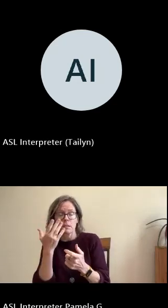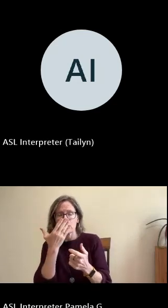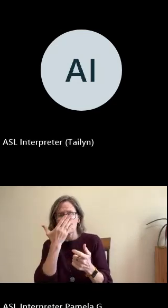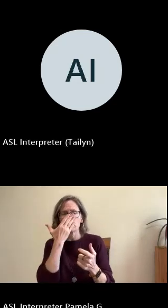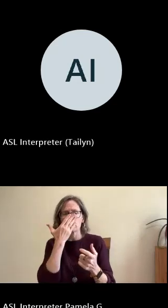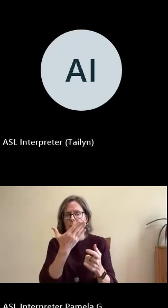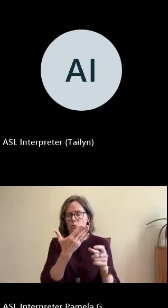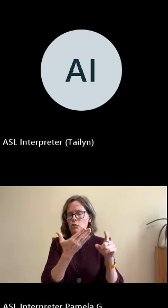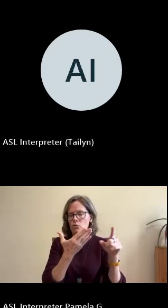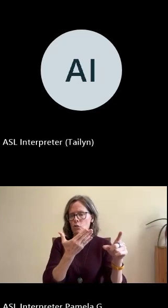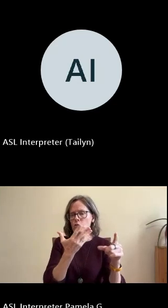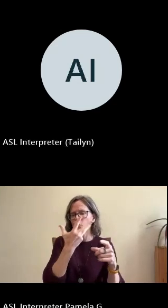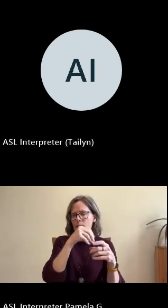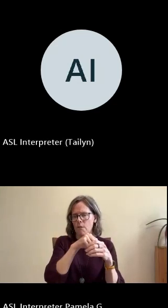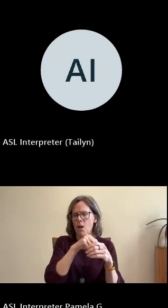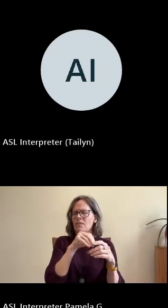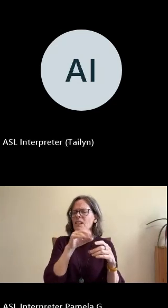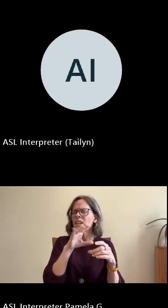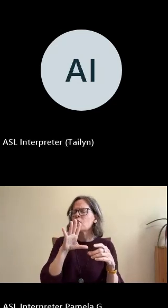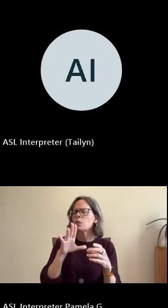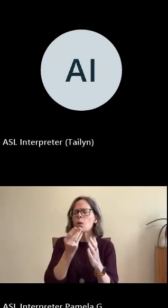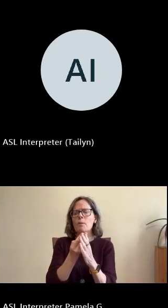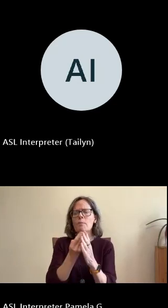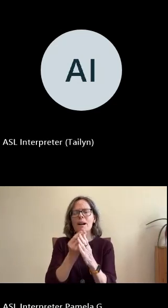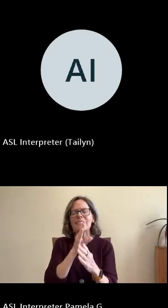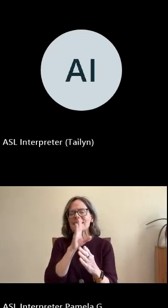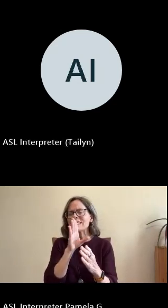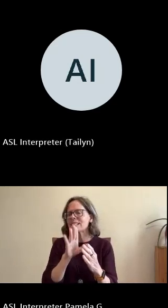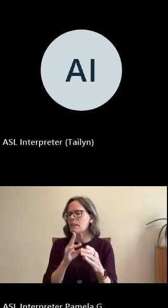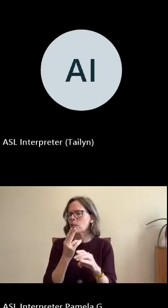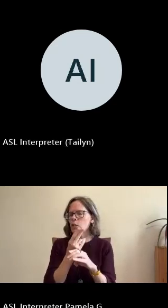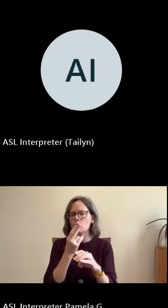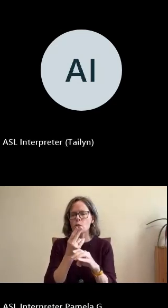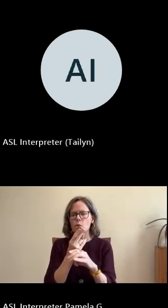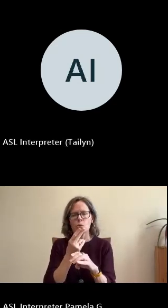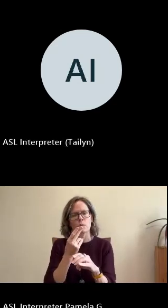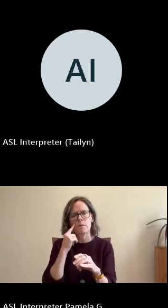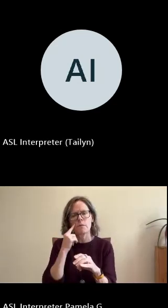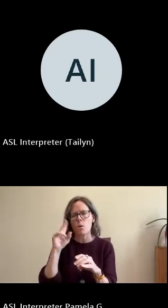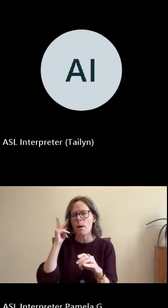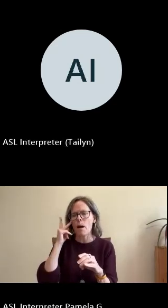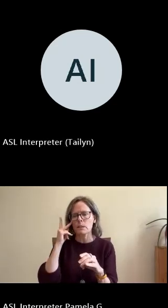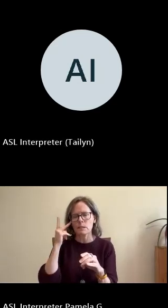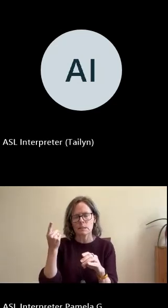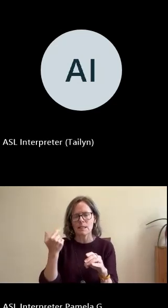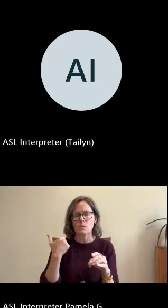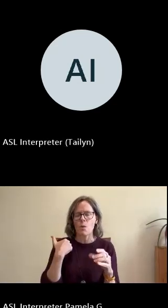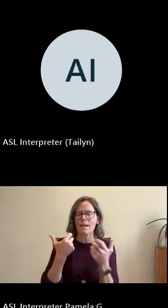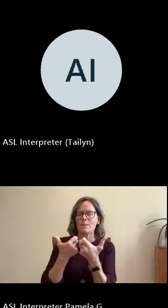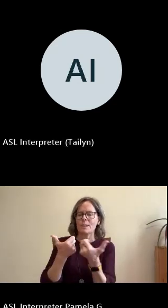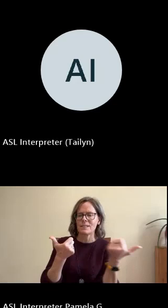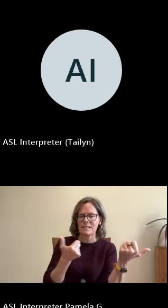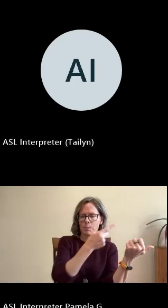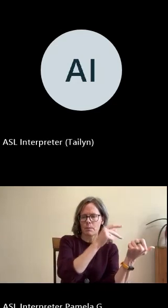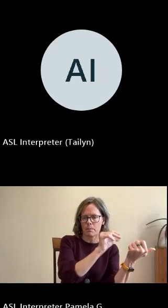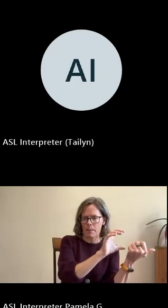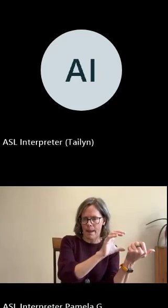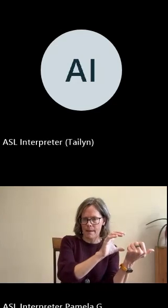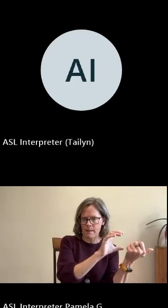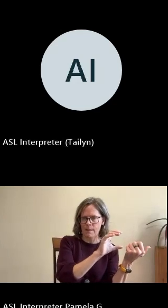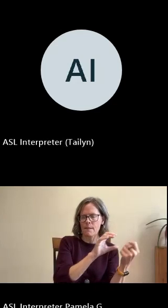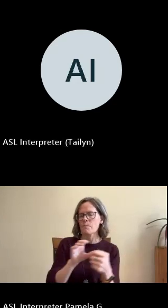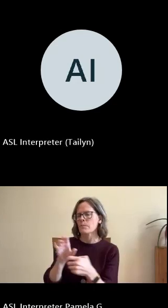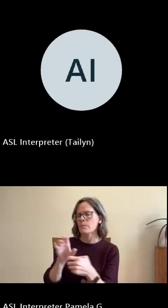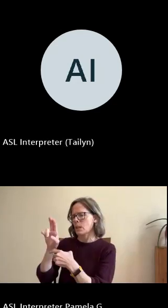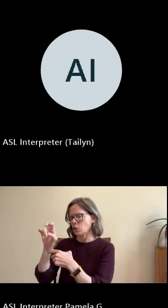partisan political activity. And so there is this firewall here. That's why we have a separate PAC compared to your union dues that